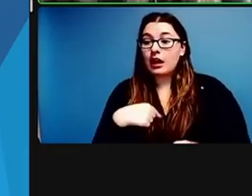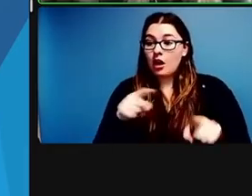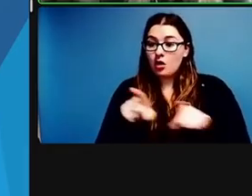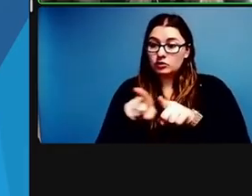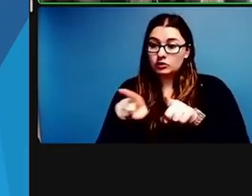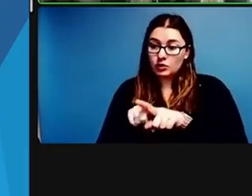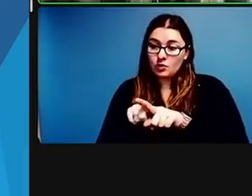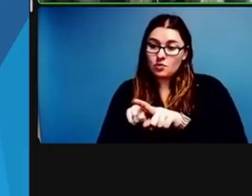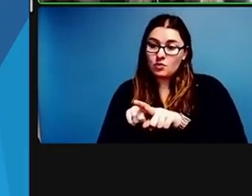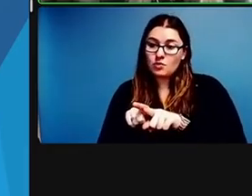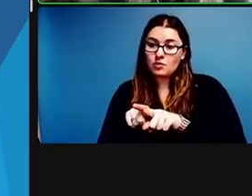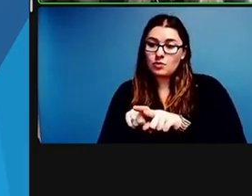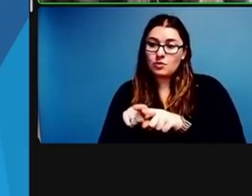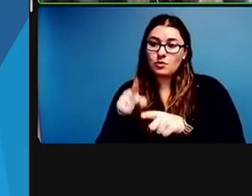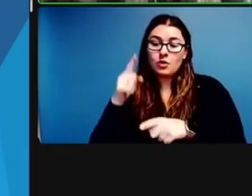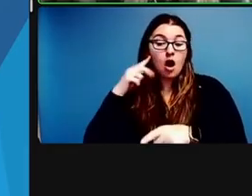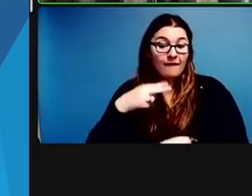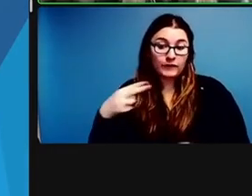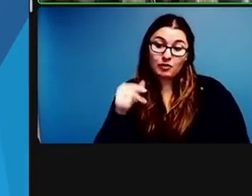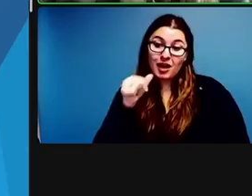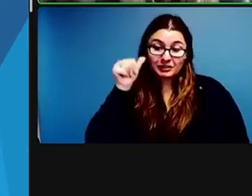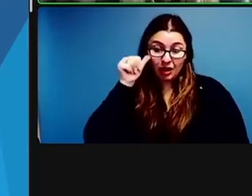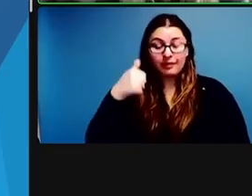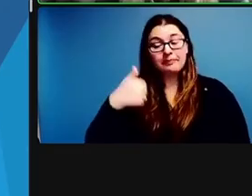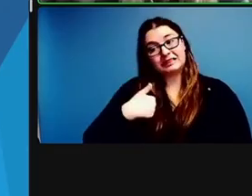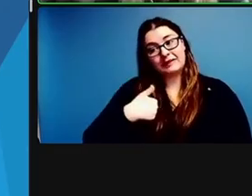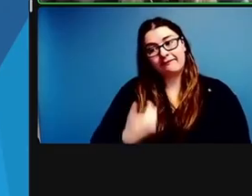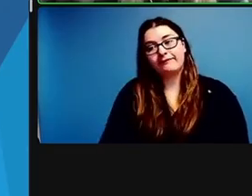also a hard of hearing adult myself.